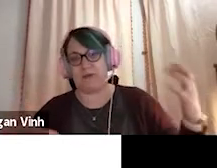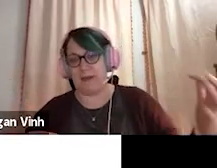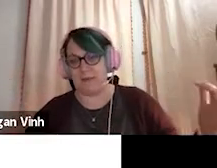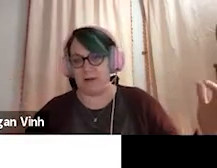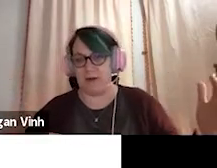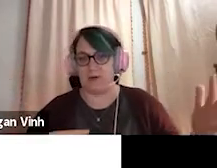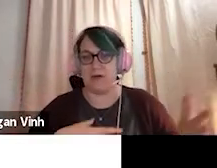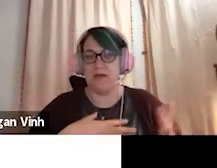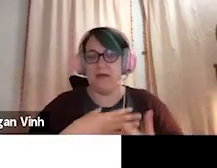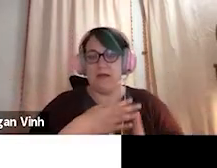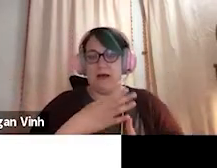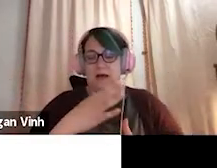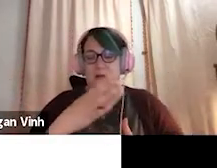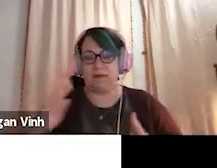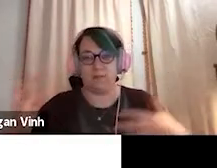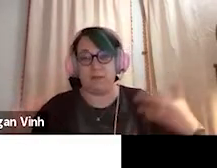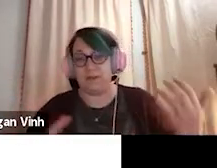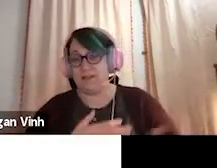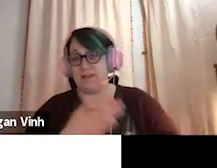STEM vocabulary or